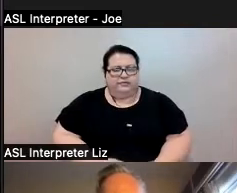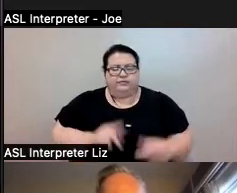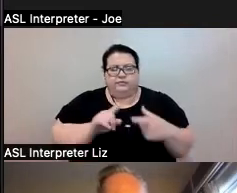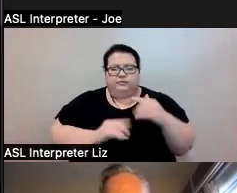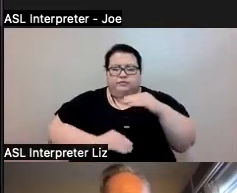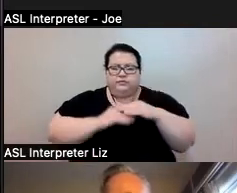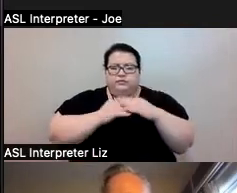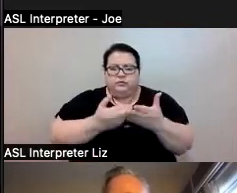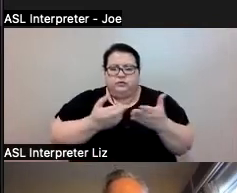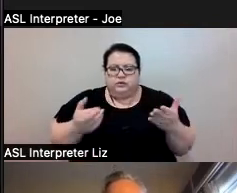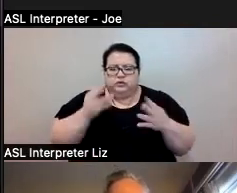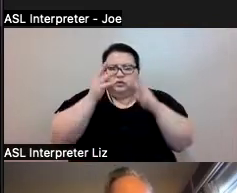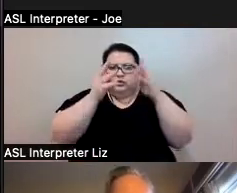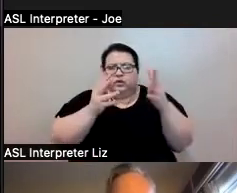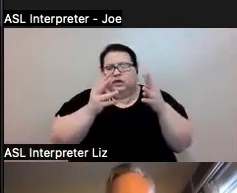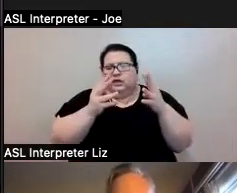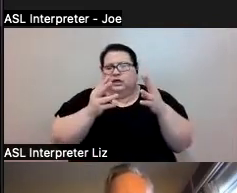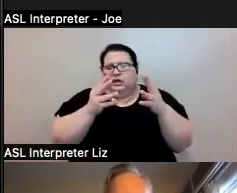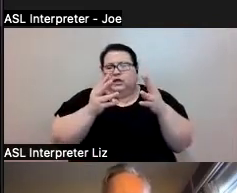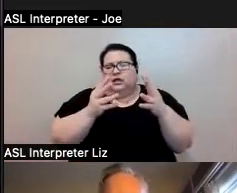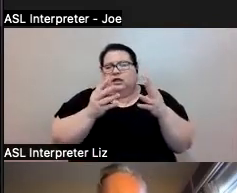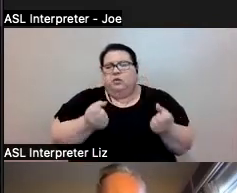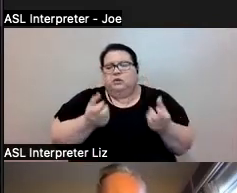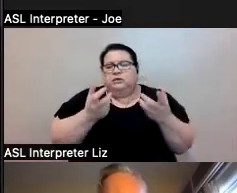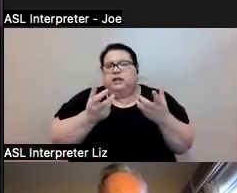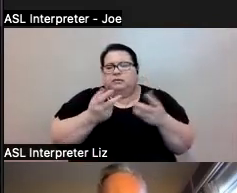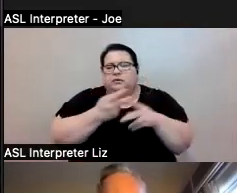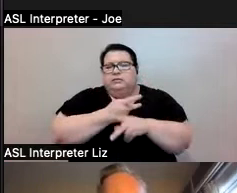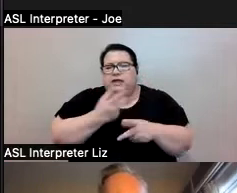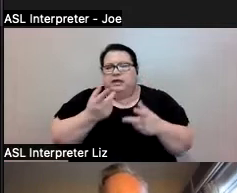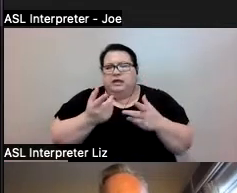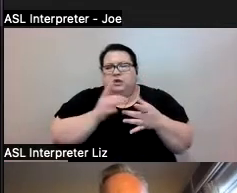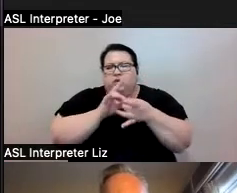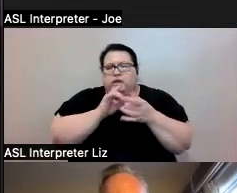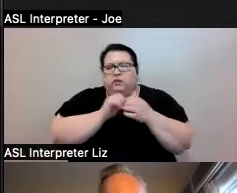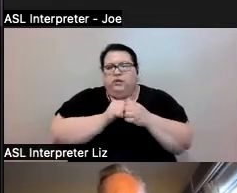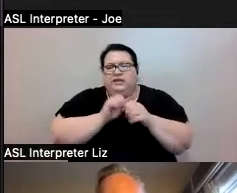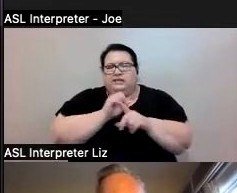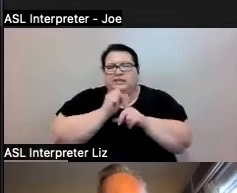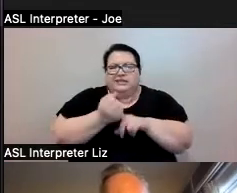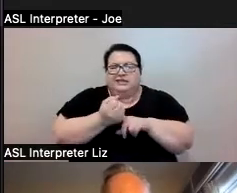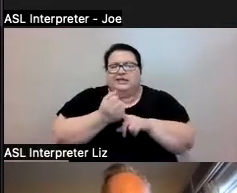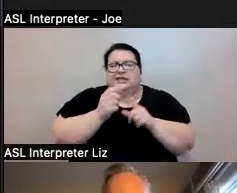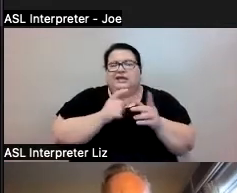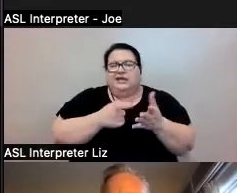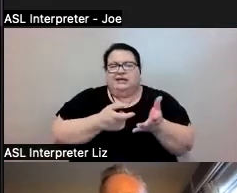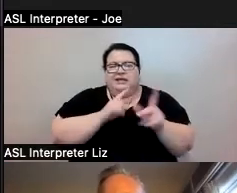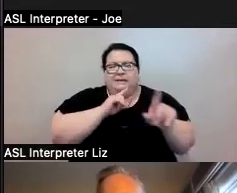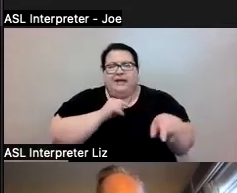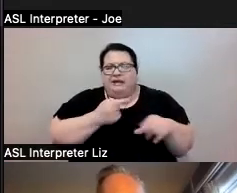maximize the resources or create a force multiplier, coordinating with the incident command or the command and control of the